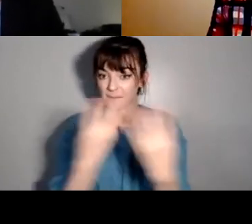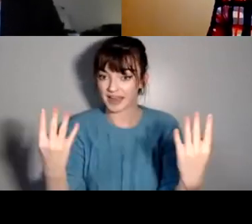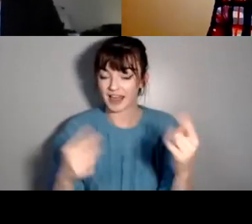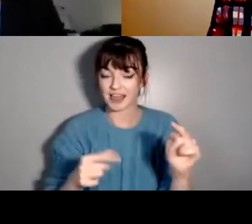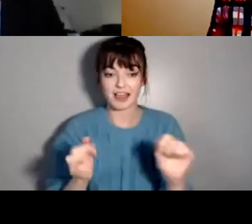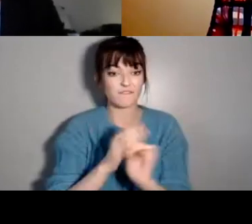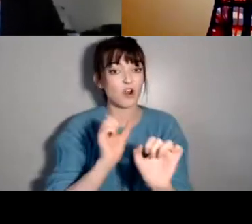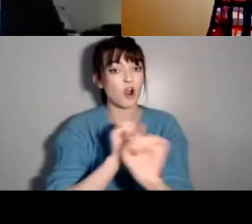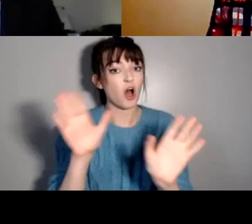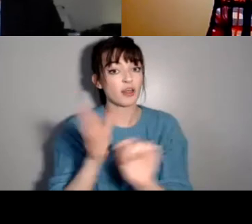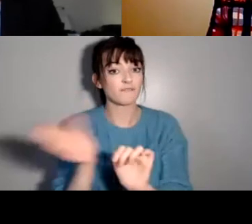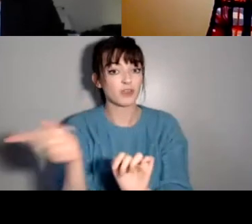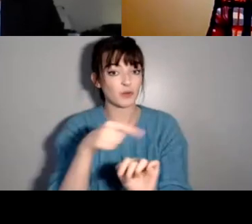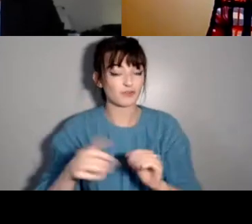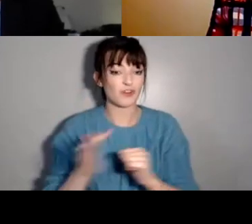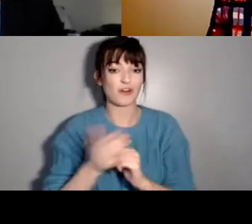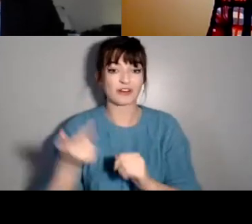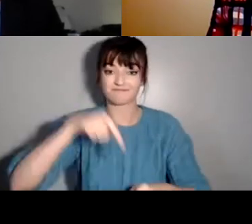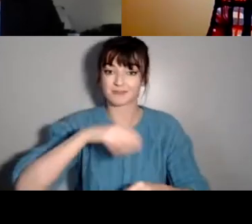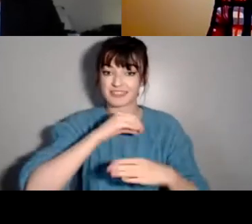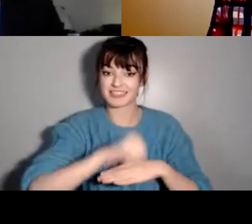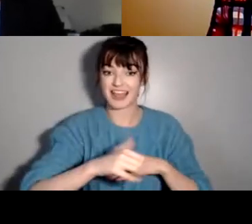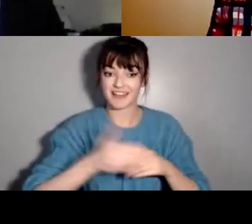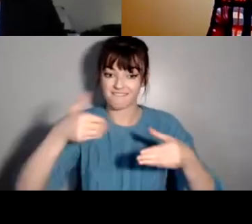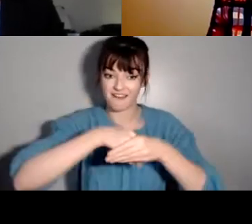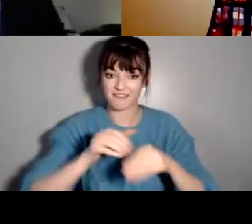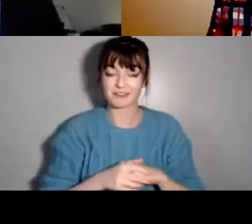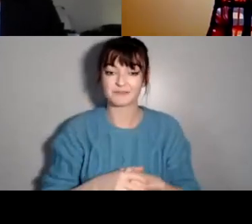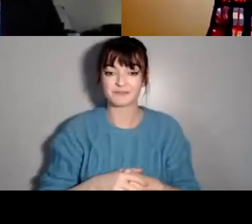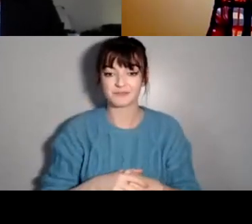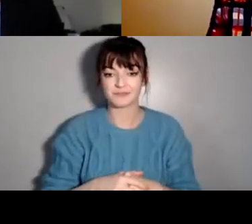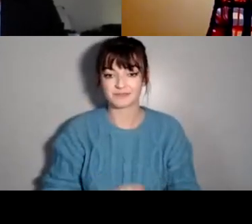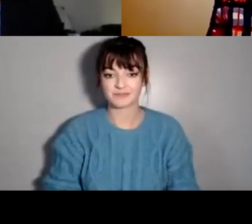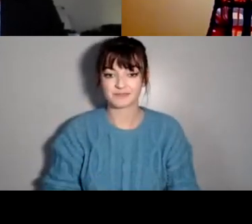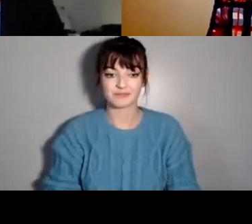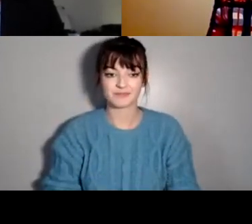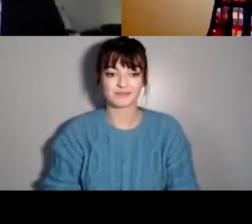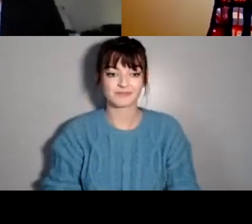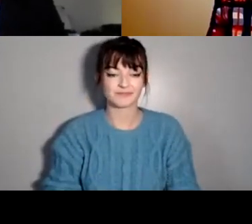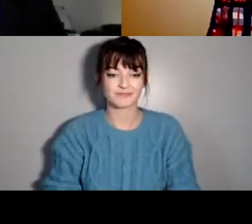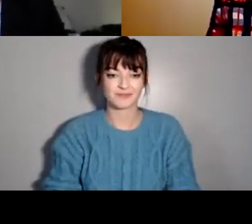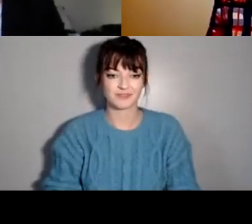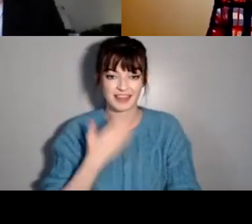all of you for coming and participating. Thank you.